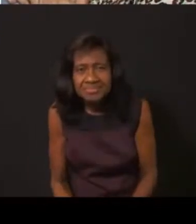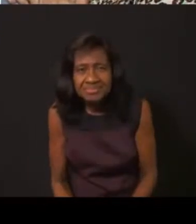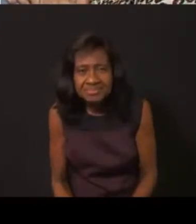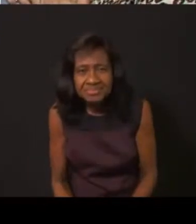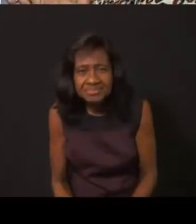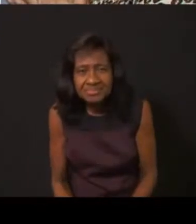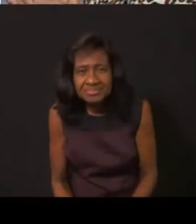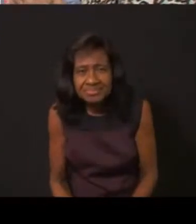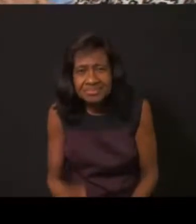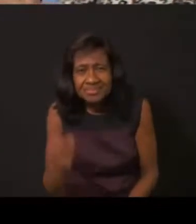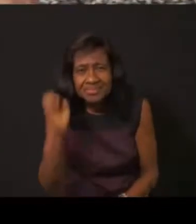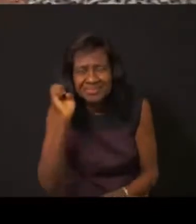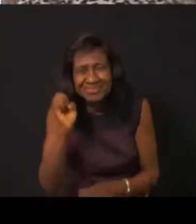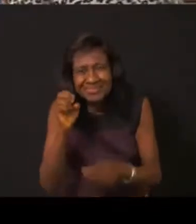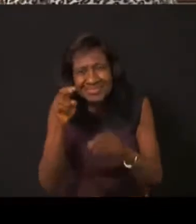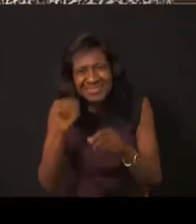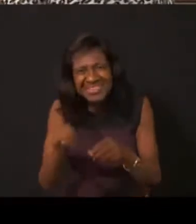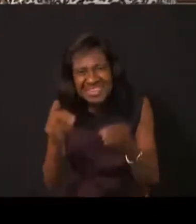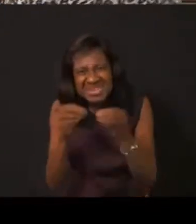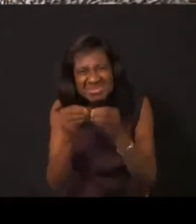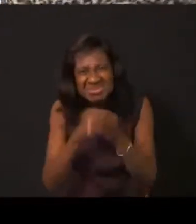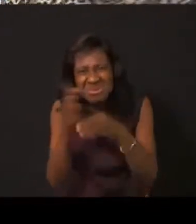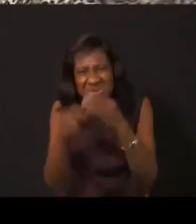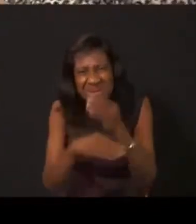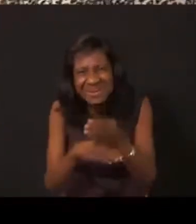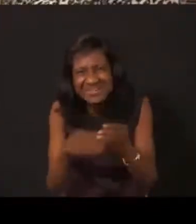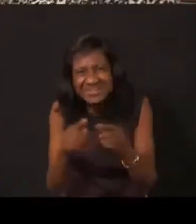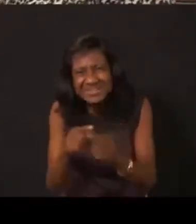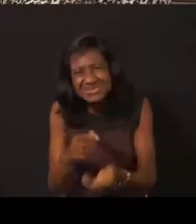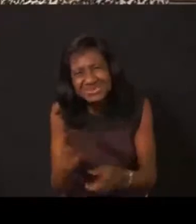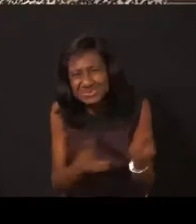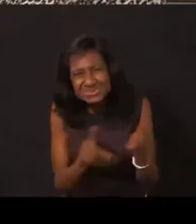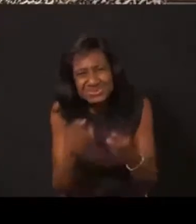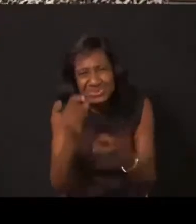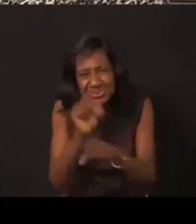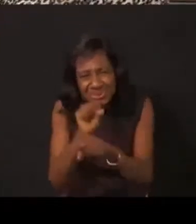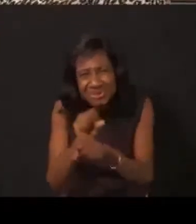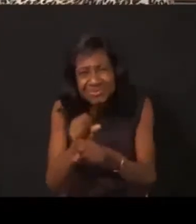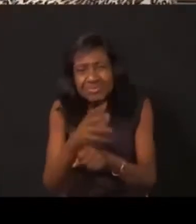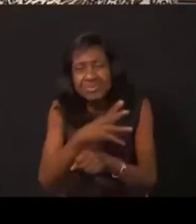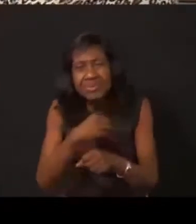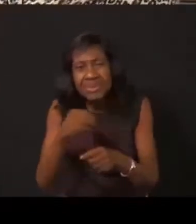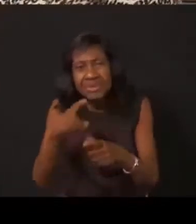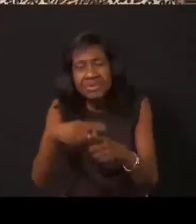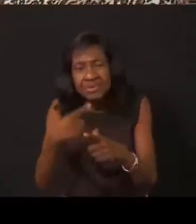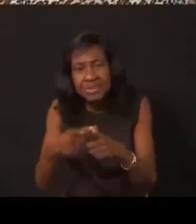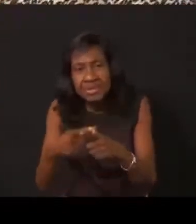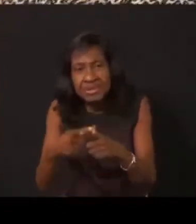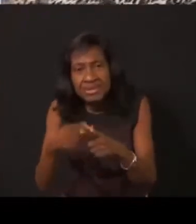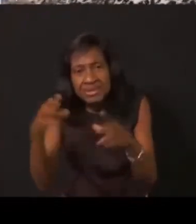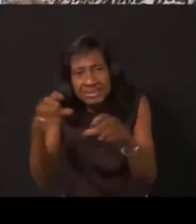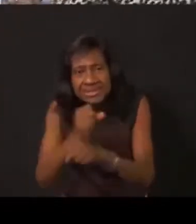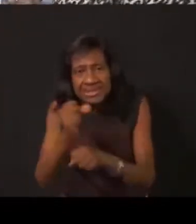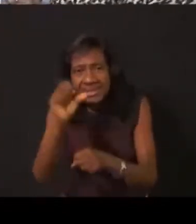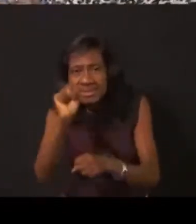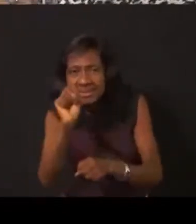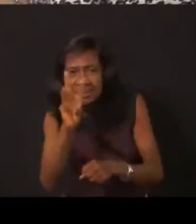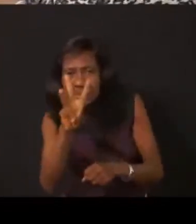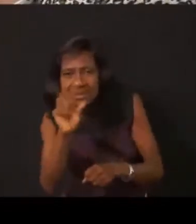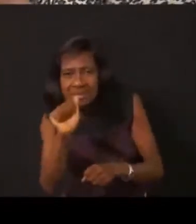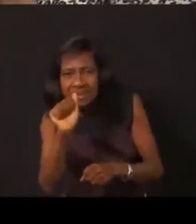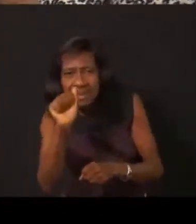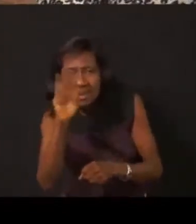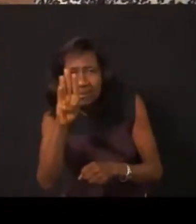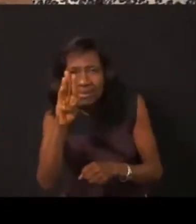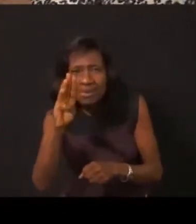I really need 3 hands rather than just the ordinary 2. And Donna, if you take that swab, okay, and then rotate